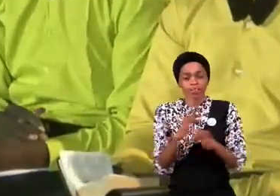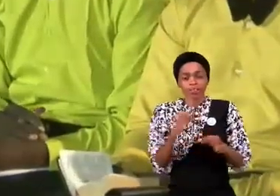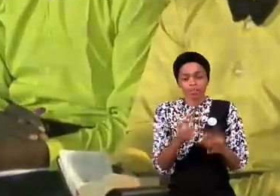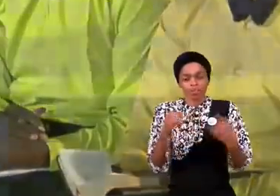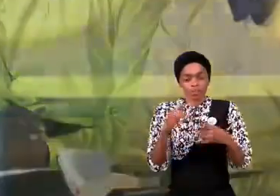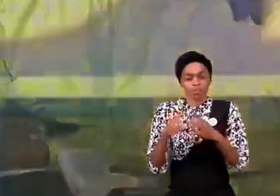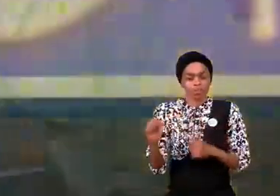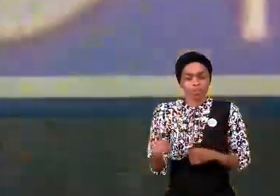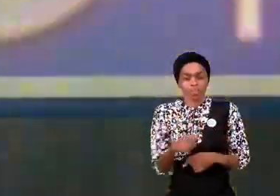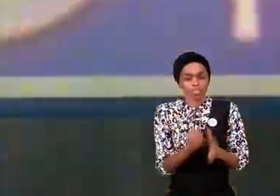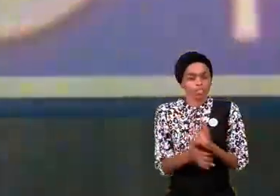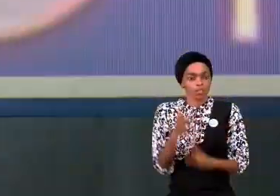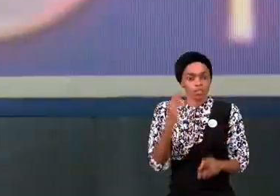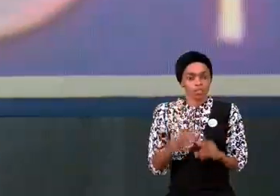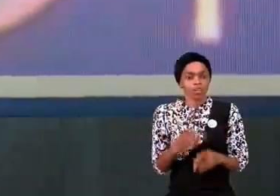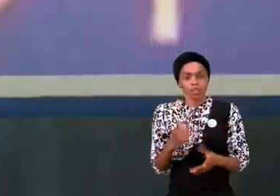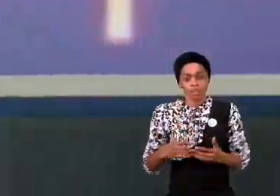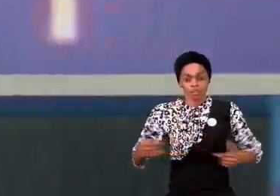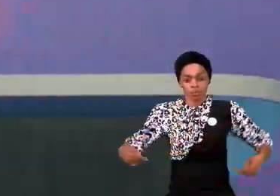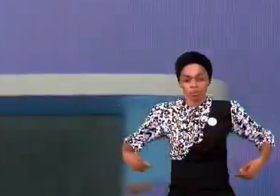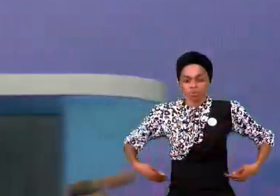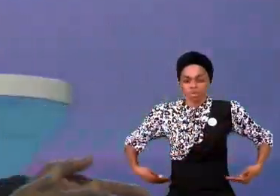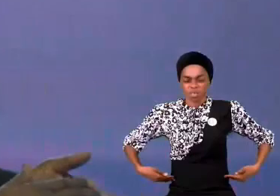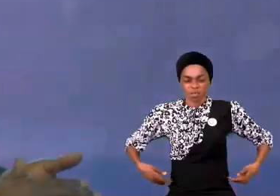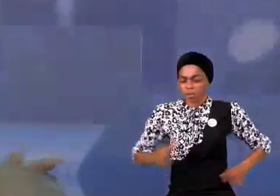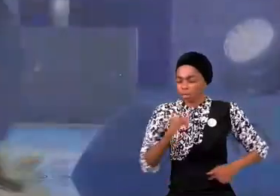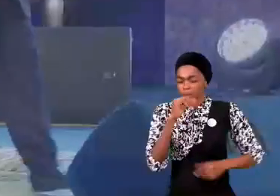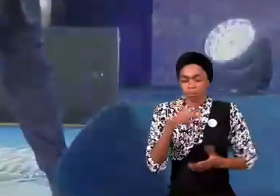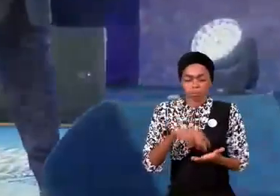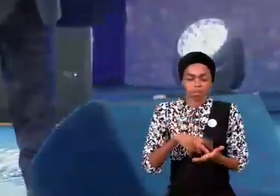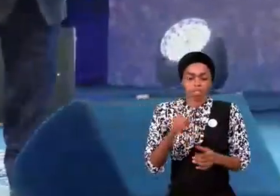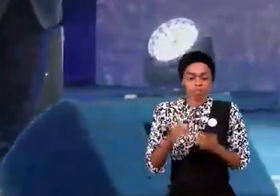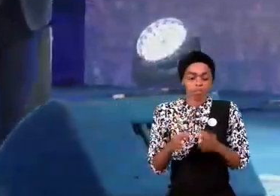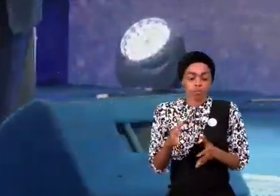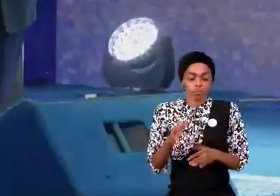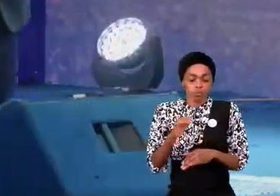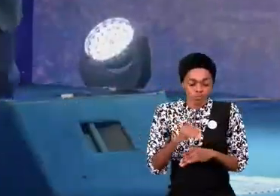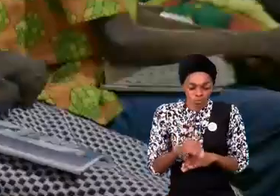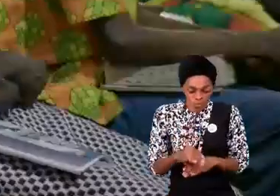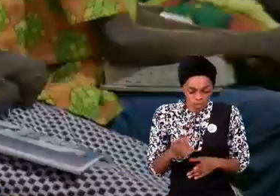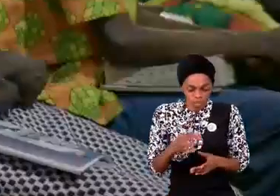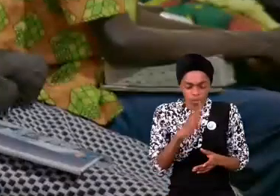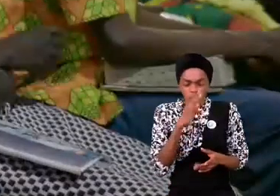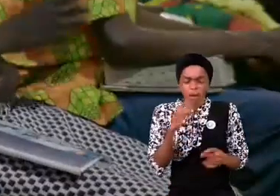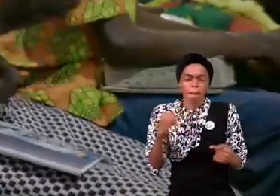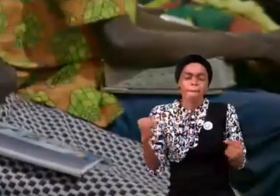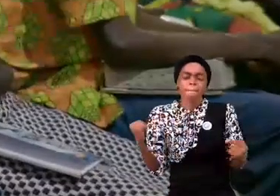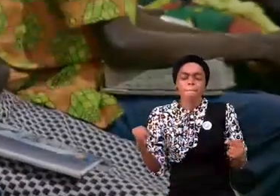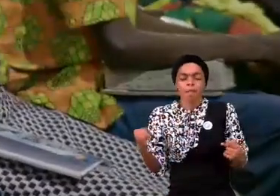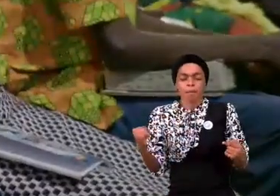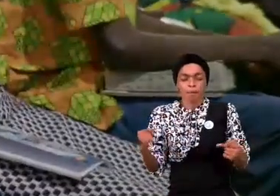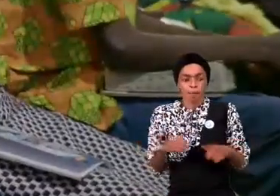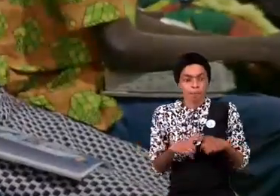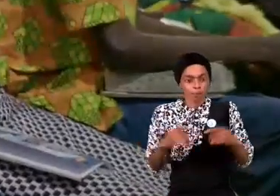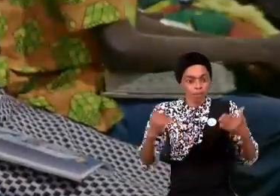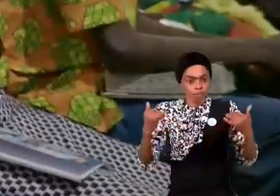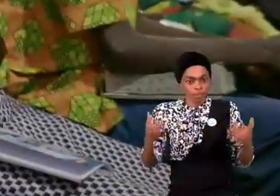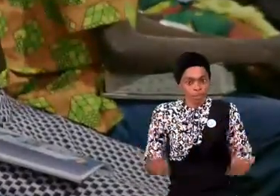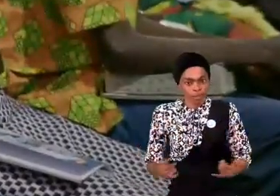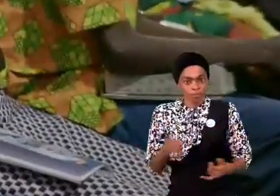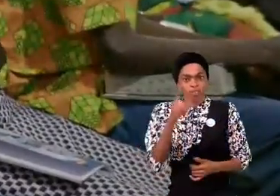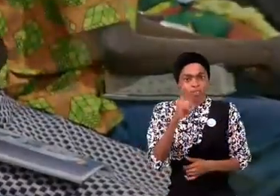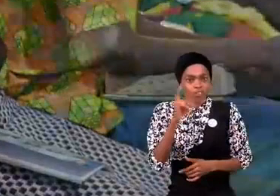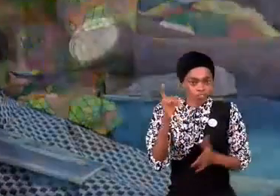down, it's with real, real pain. But now it will set you free tonight. And then you didn't